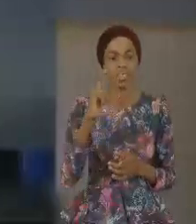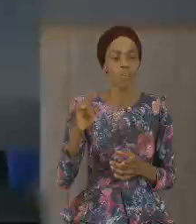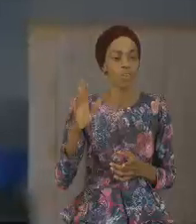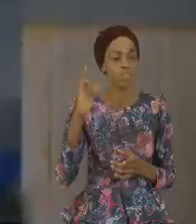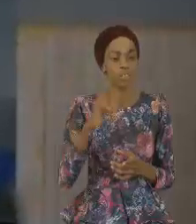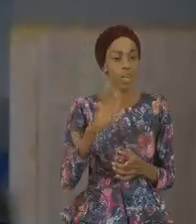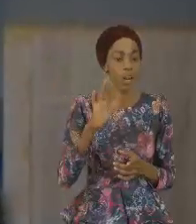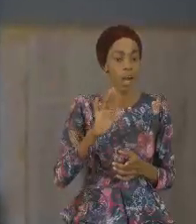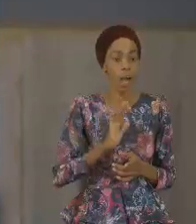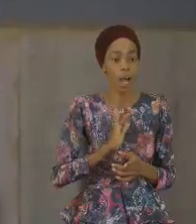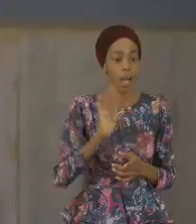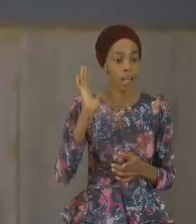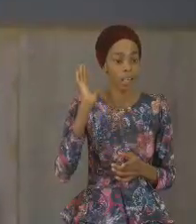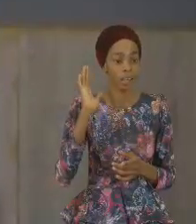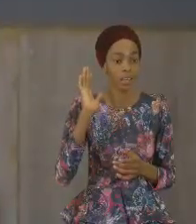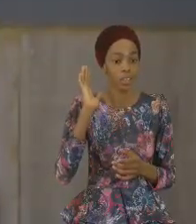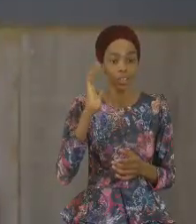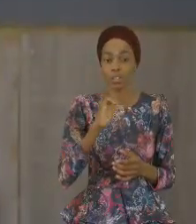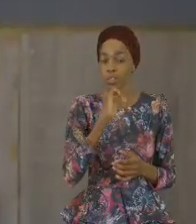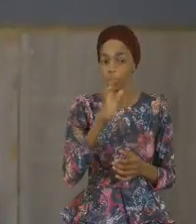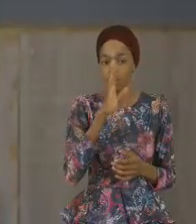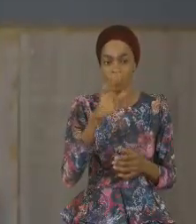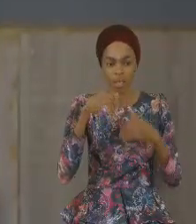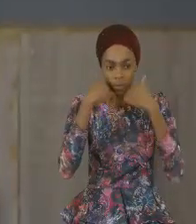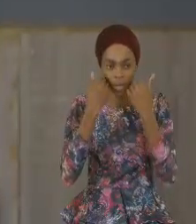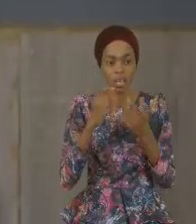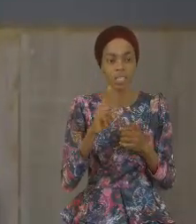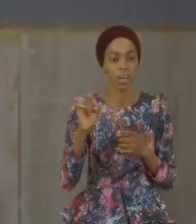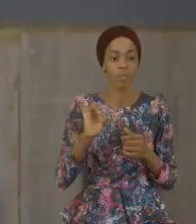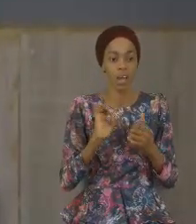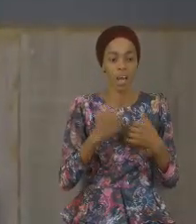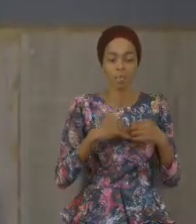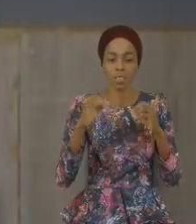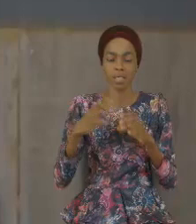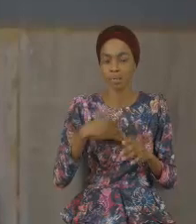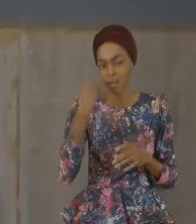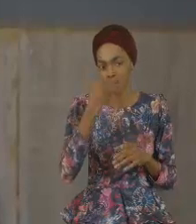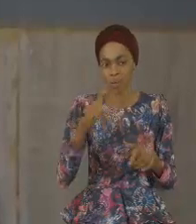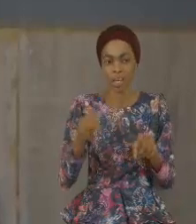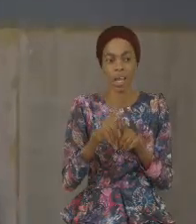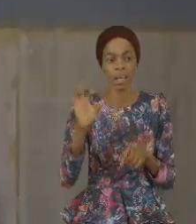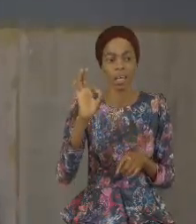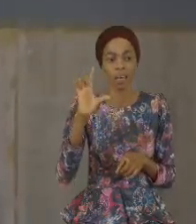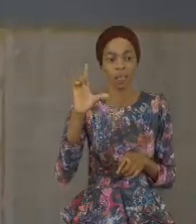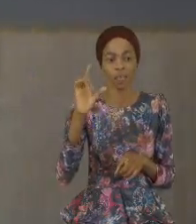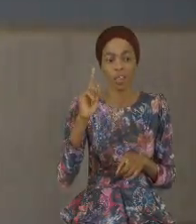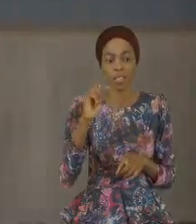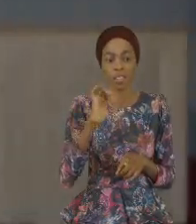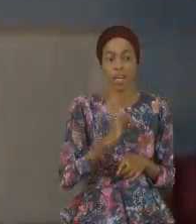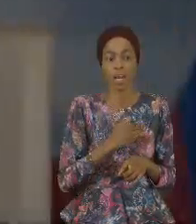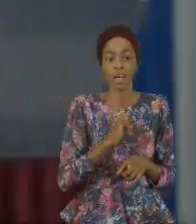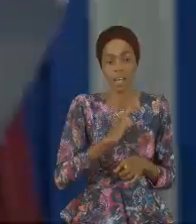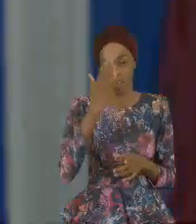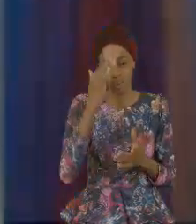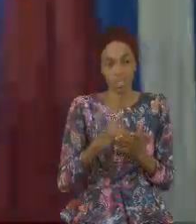be confounded. Therefore have I set my face like a flint, and I know that I shall not